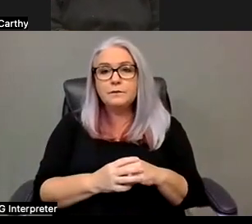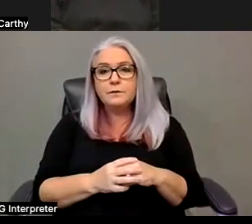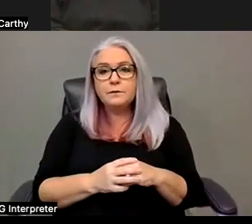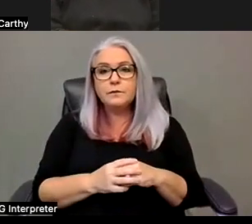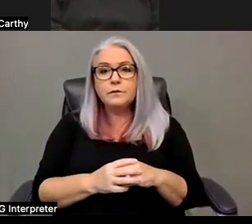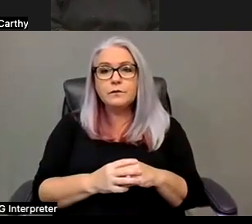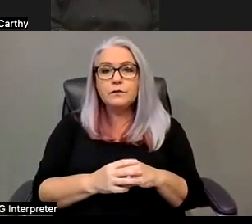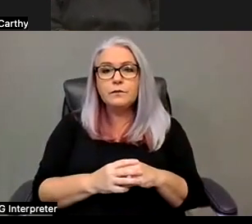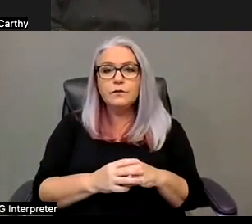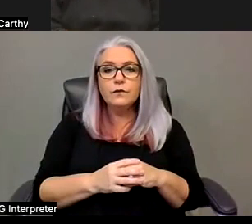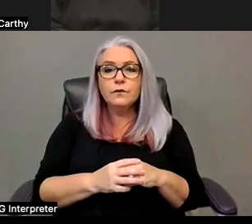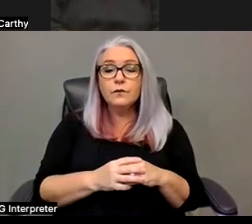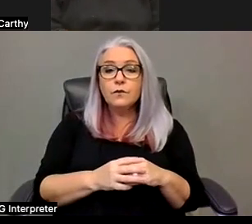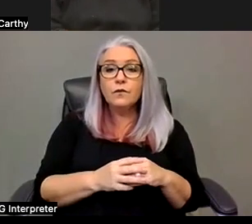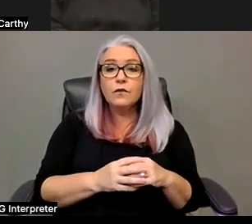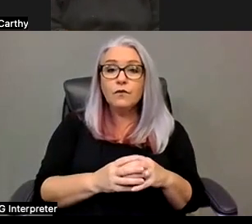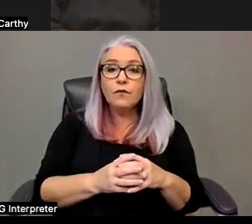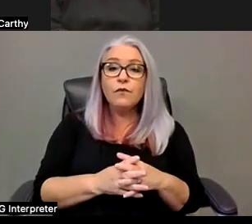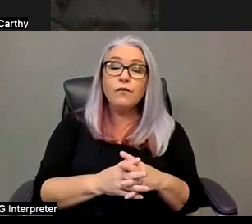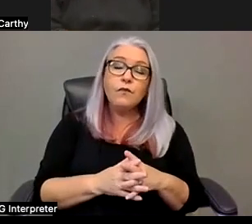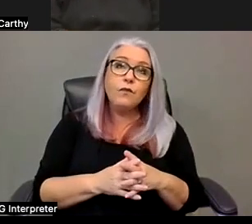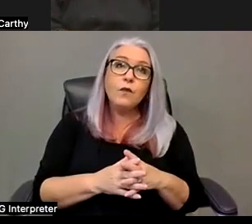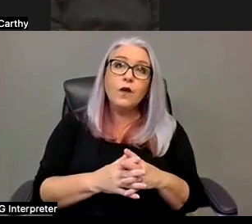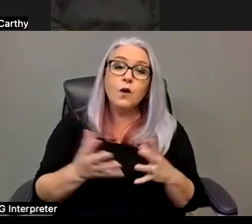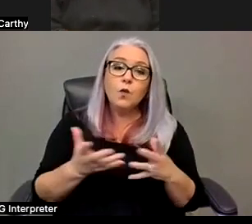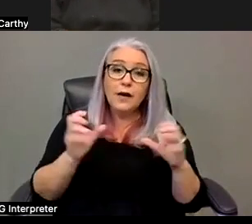In terms of what needs to improve,